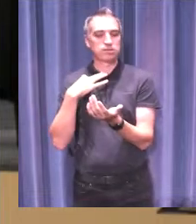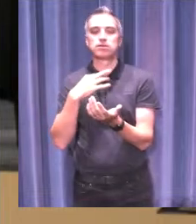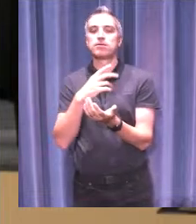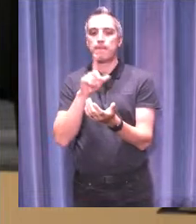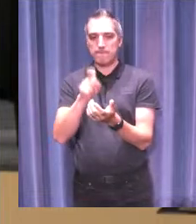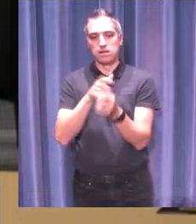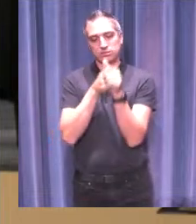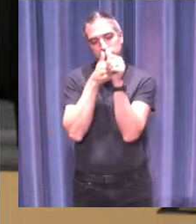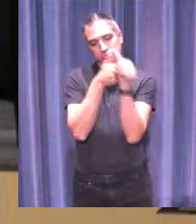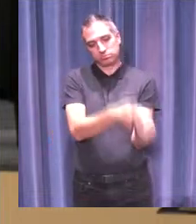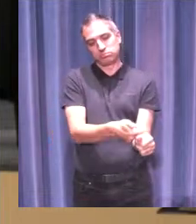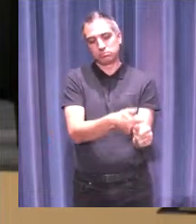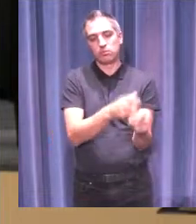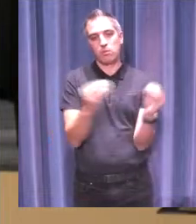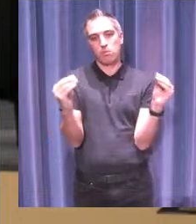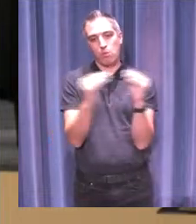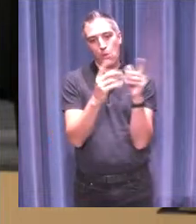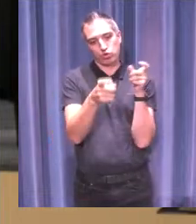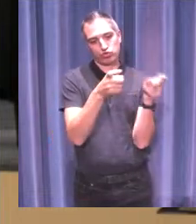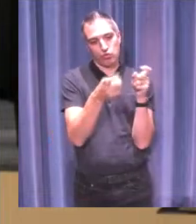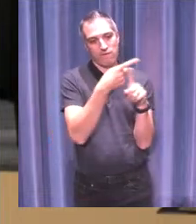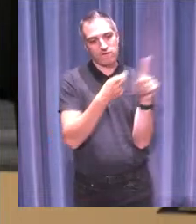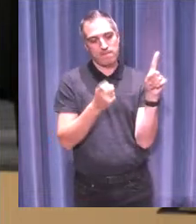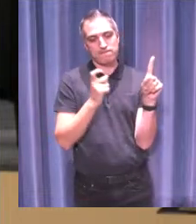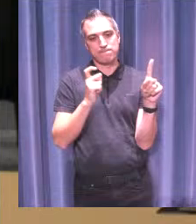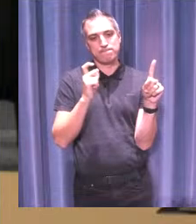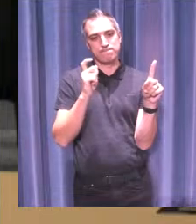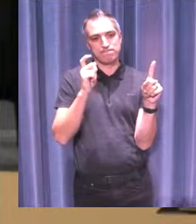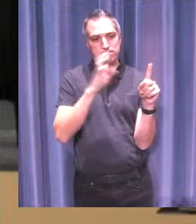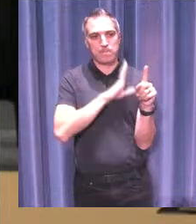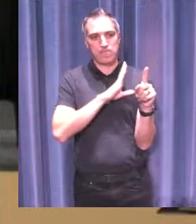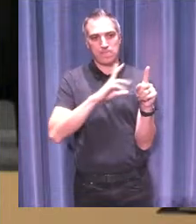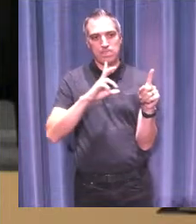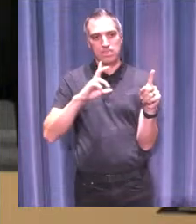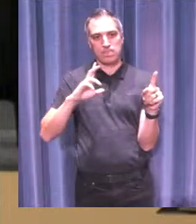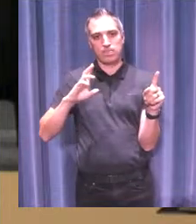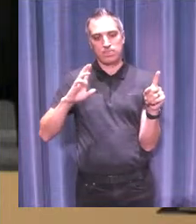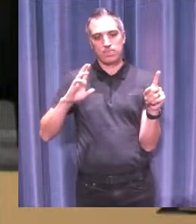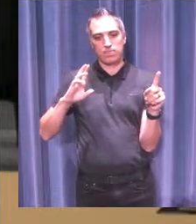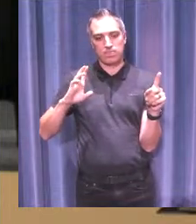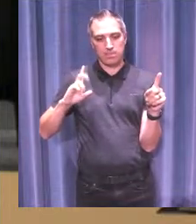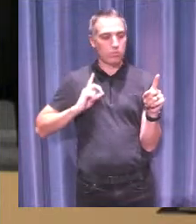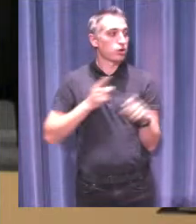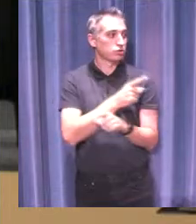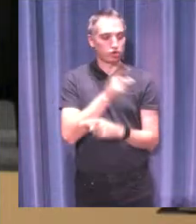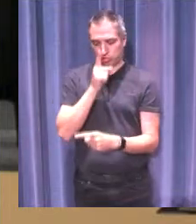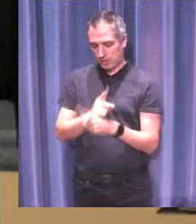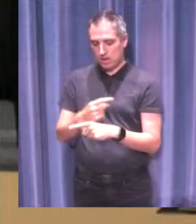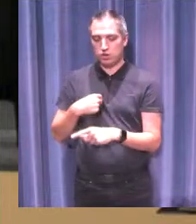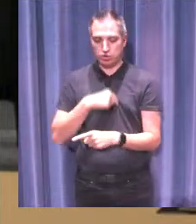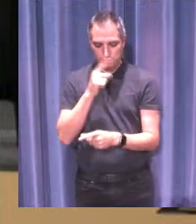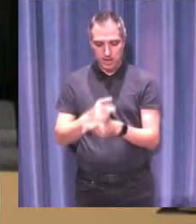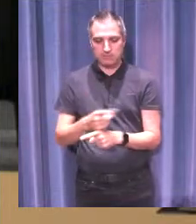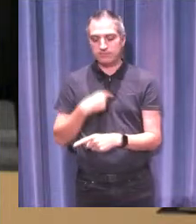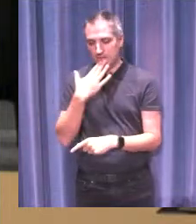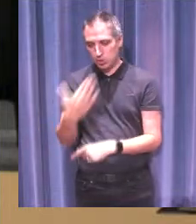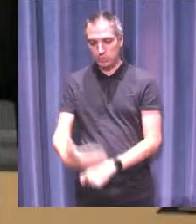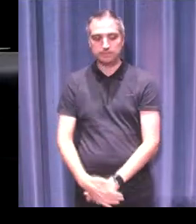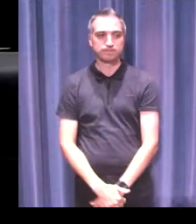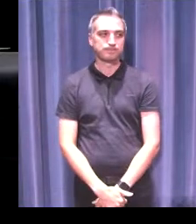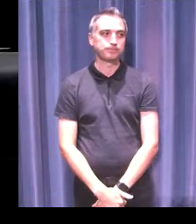to more control by their employers. And I think you would want the latter. You are correct. Yeah. Thank you.